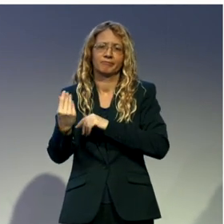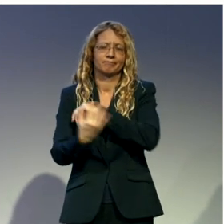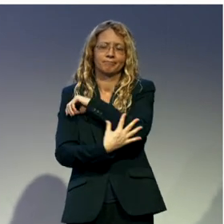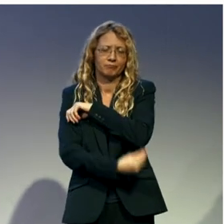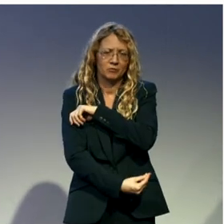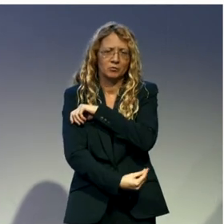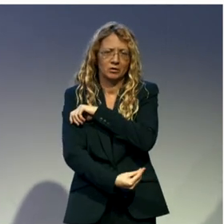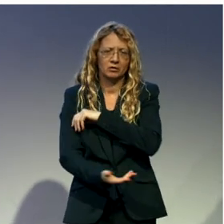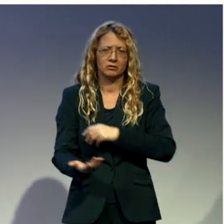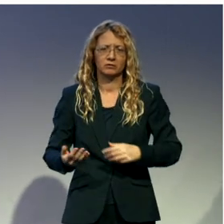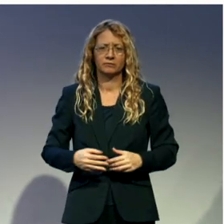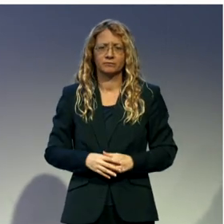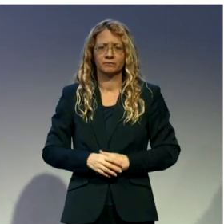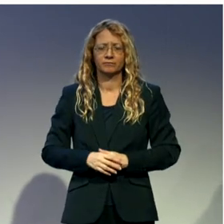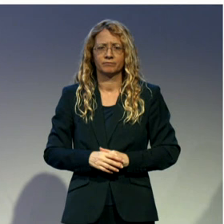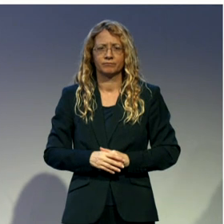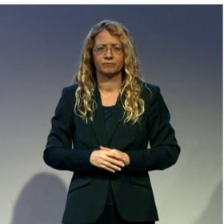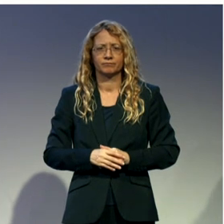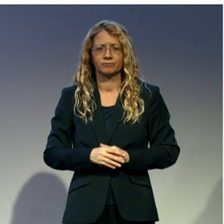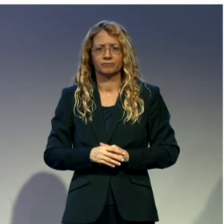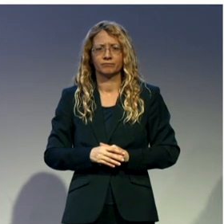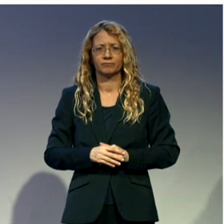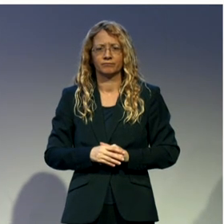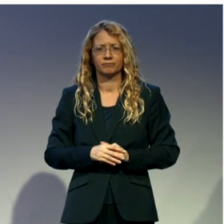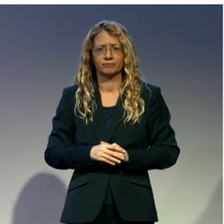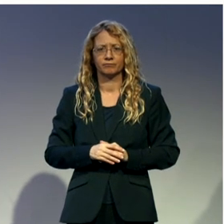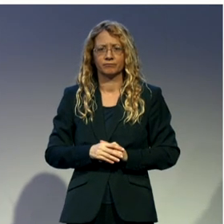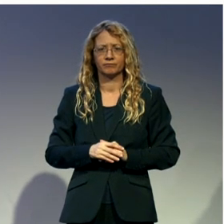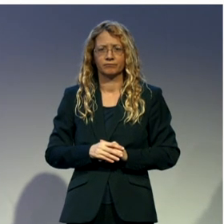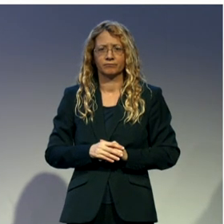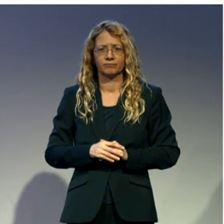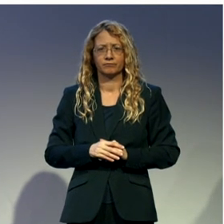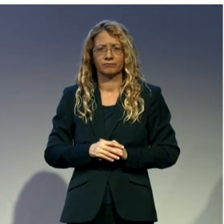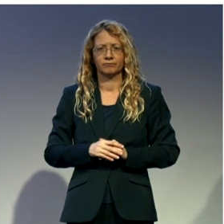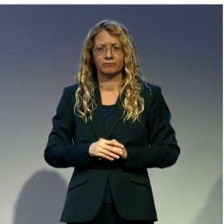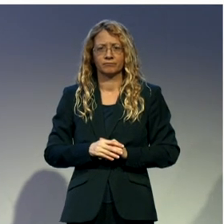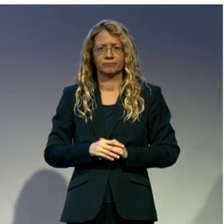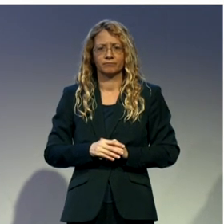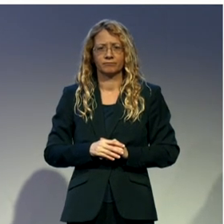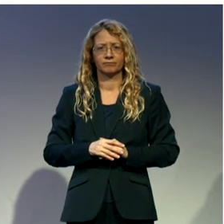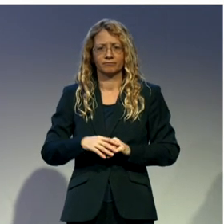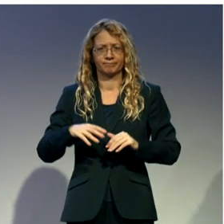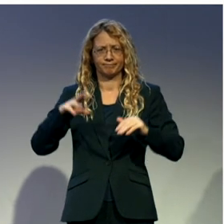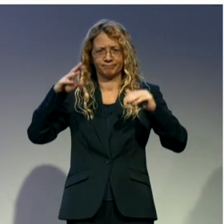always at the last rung of the pyramid to receive any support.